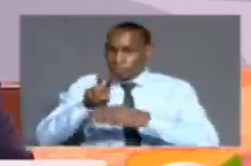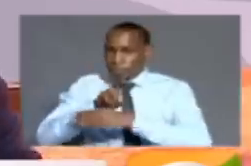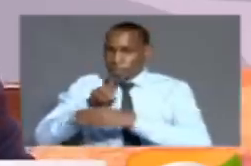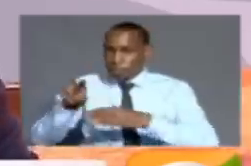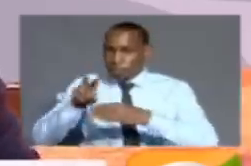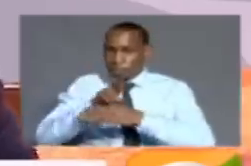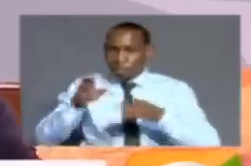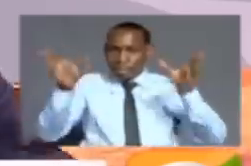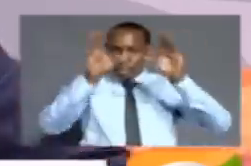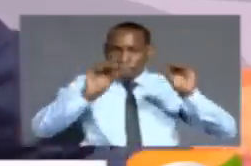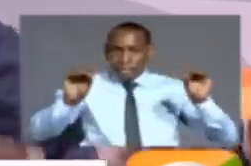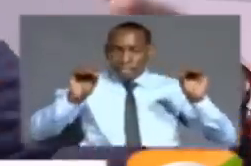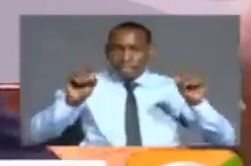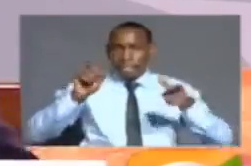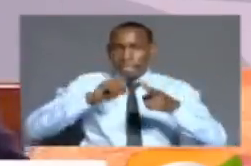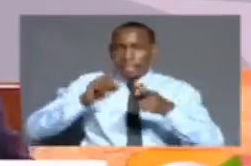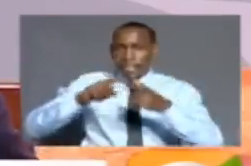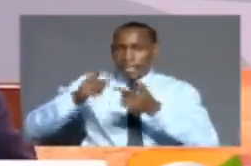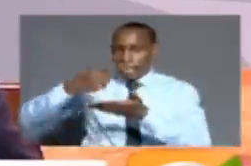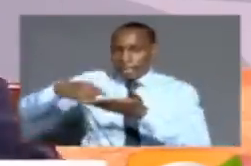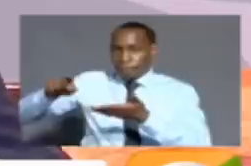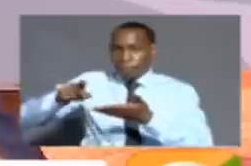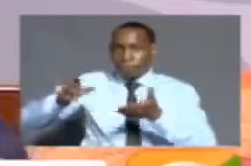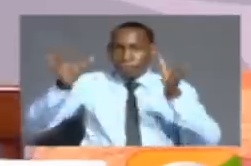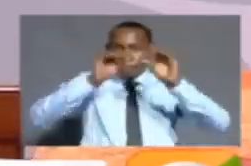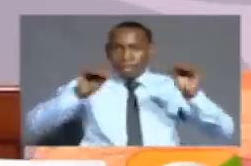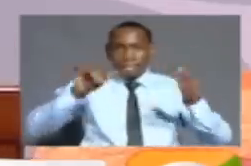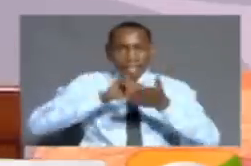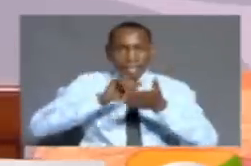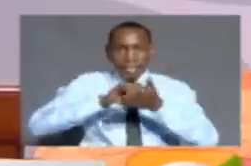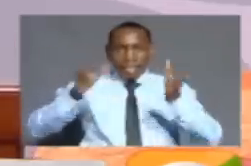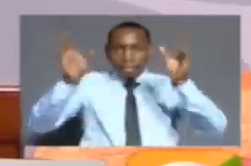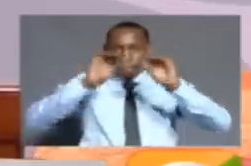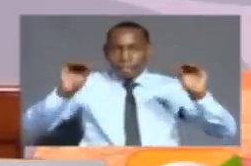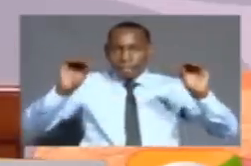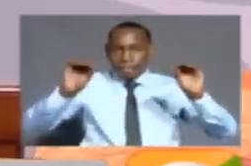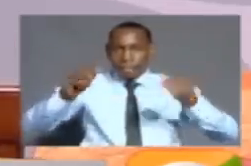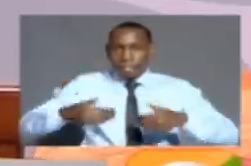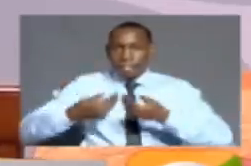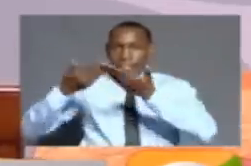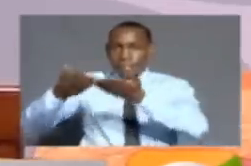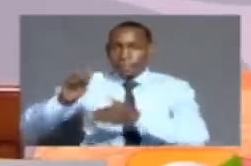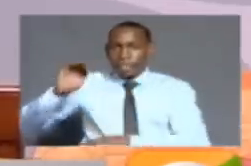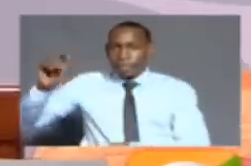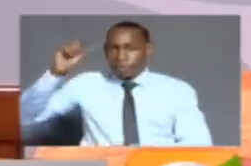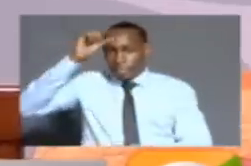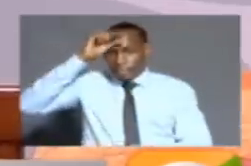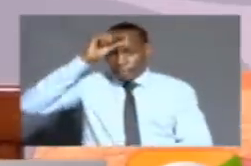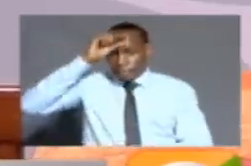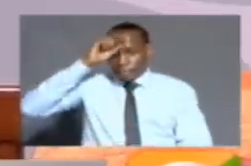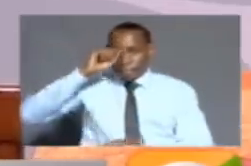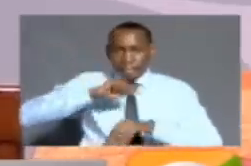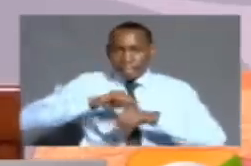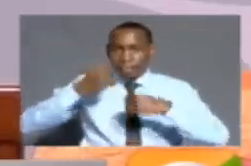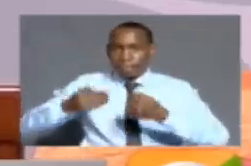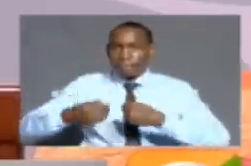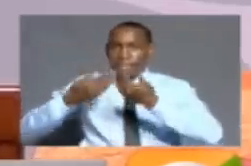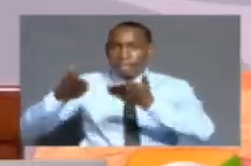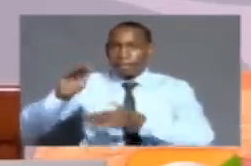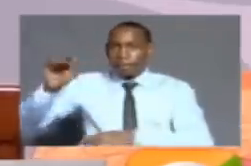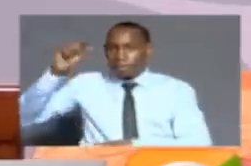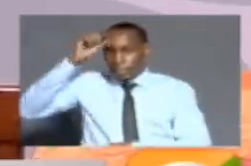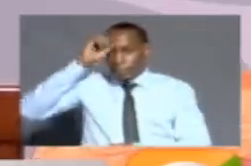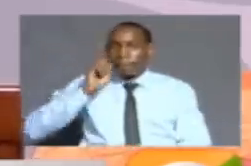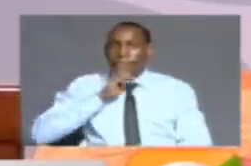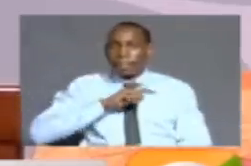we look at the budget. Yeah. And then we pass the budget. That budget goes down to the county governments. When they go down to the county government, they're